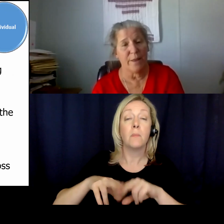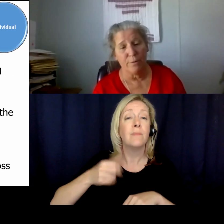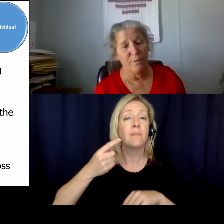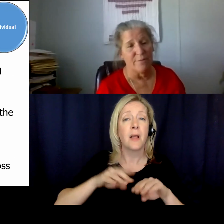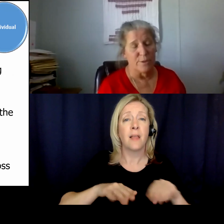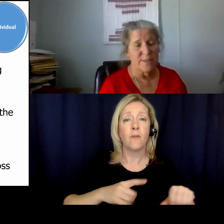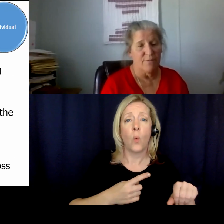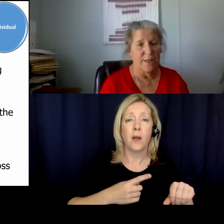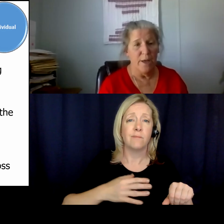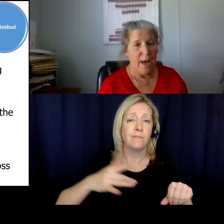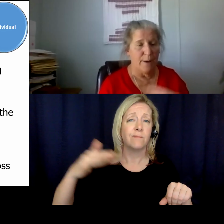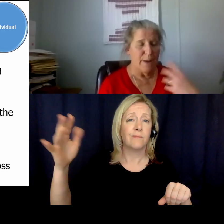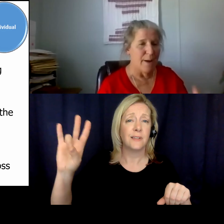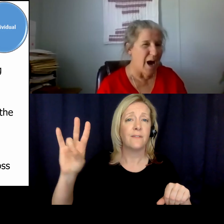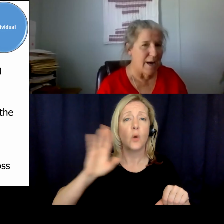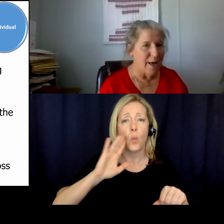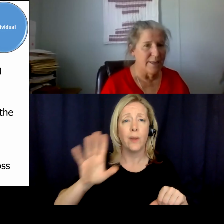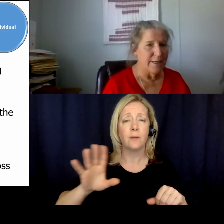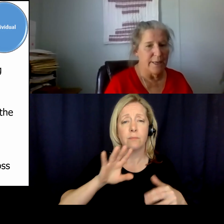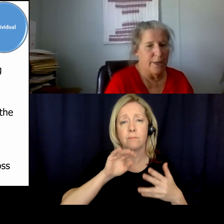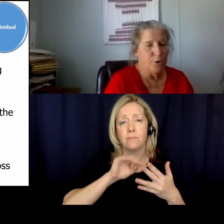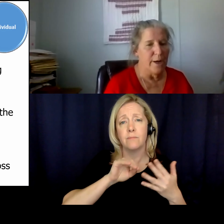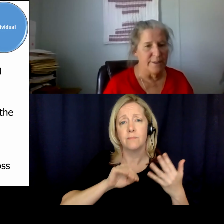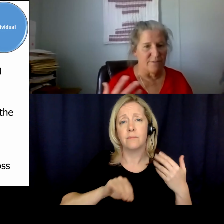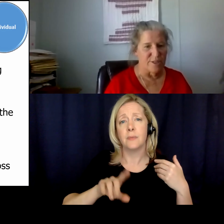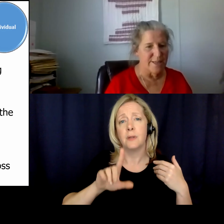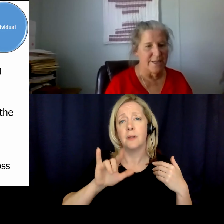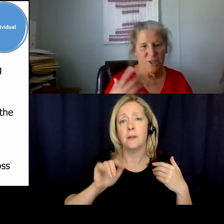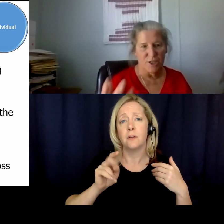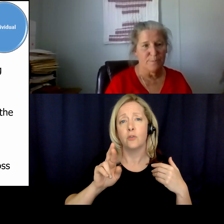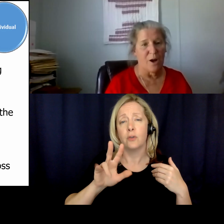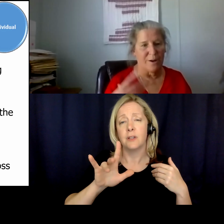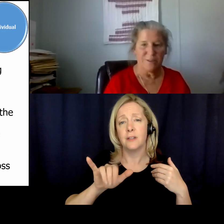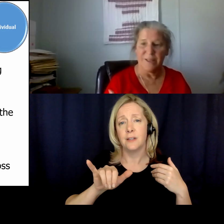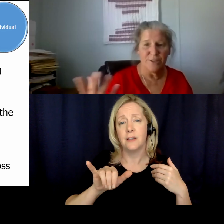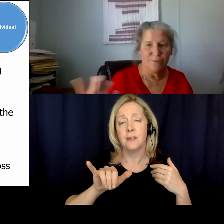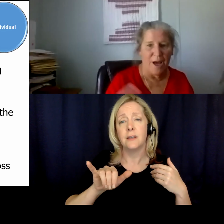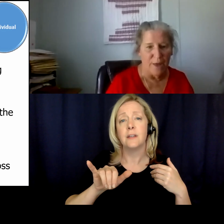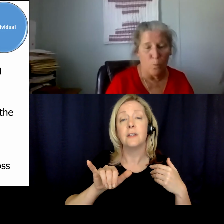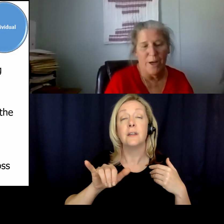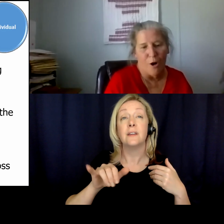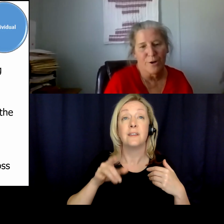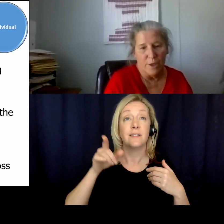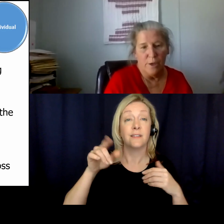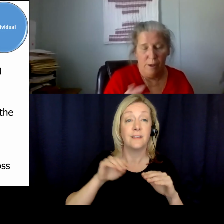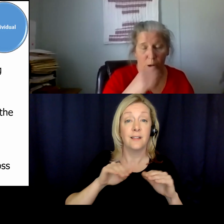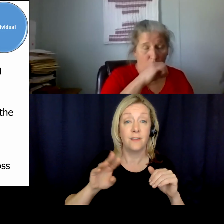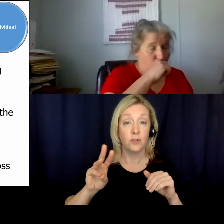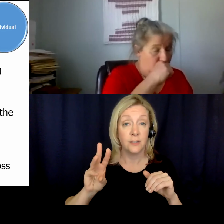all the way through level 7. I'm highlighting it here in level 6 just because to let you know that we